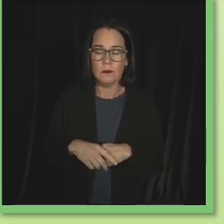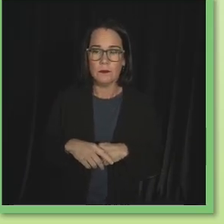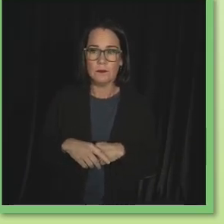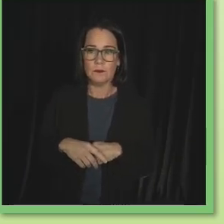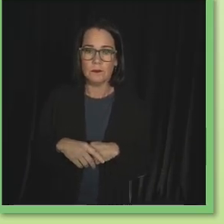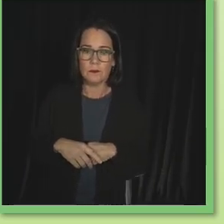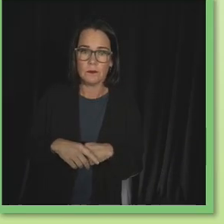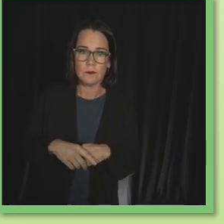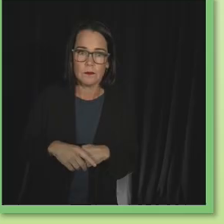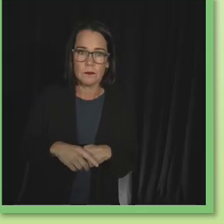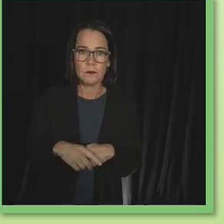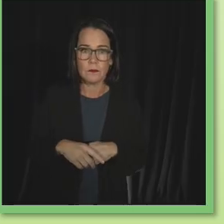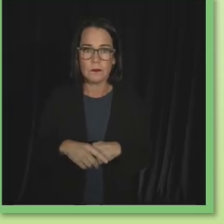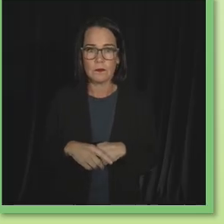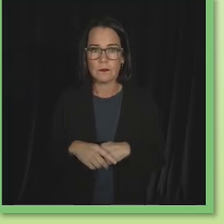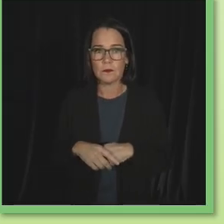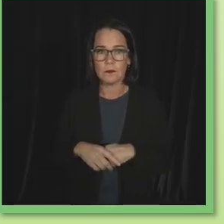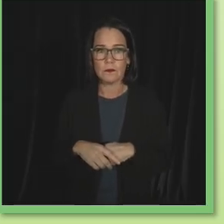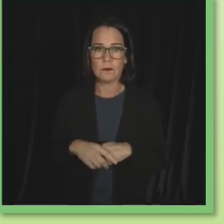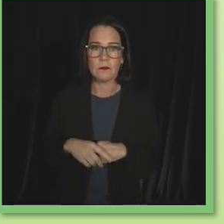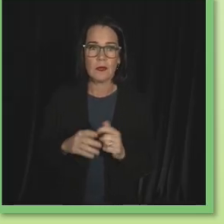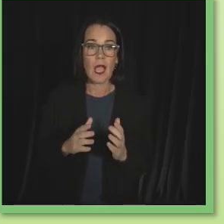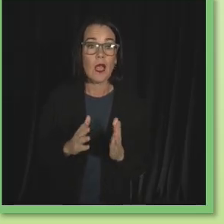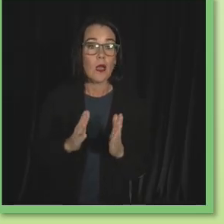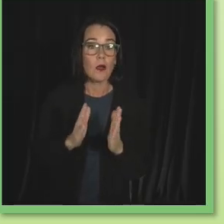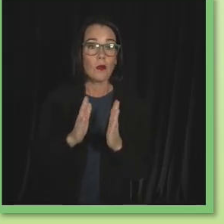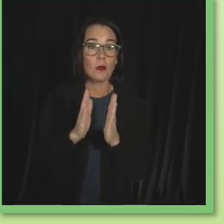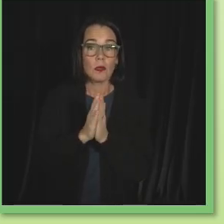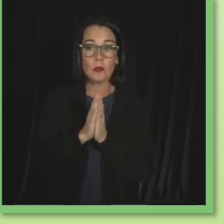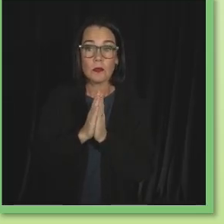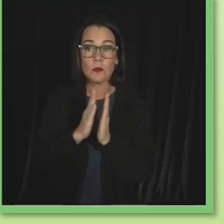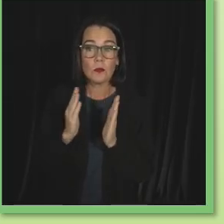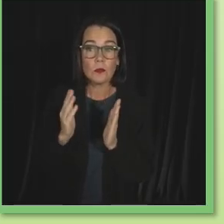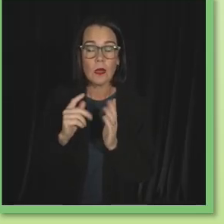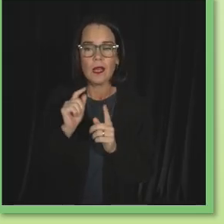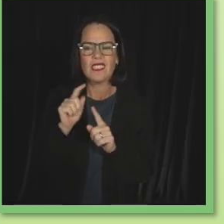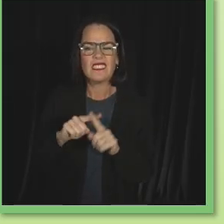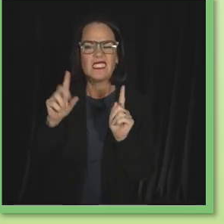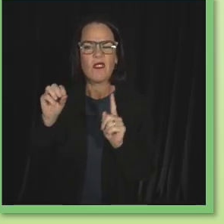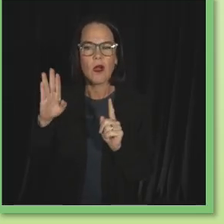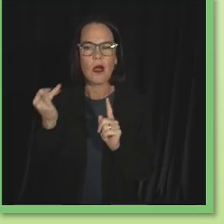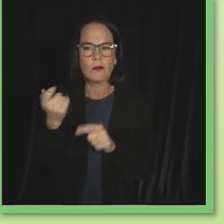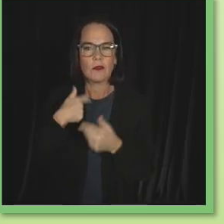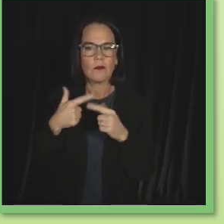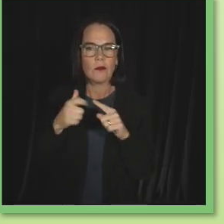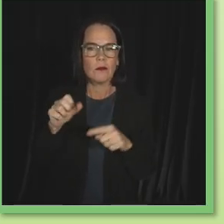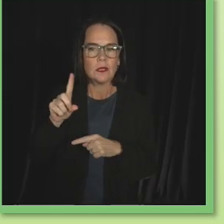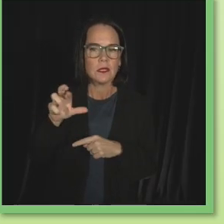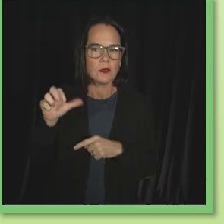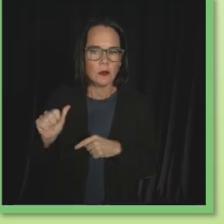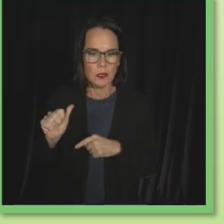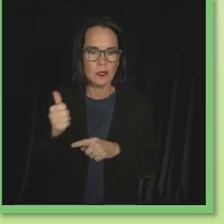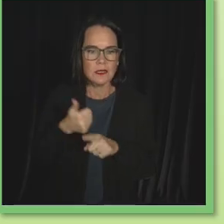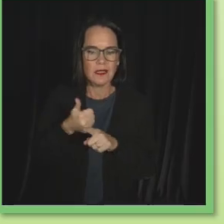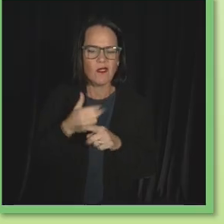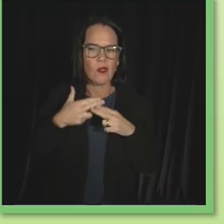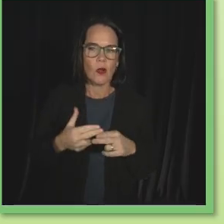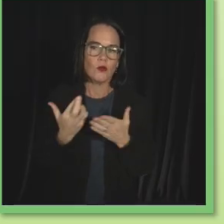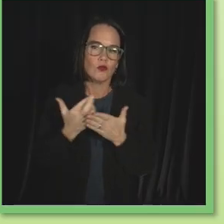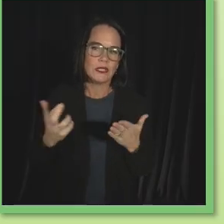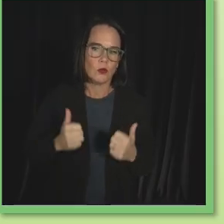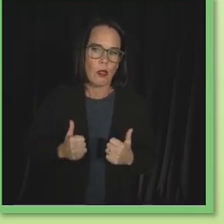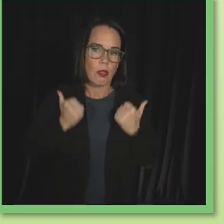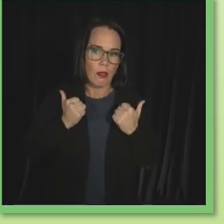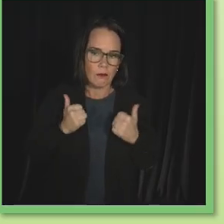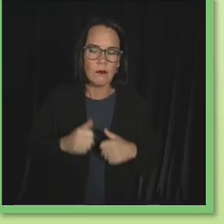and it requests via another object that DRA provides, the resource claim. So in this object, we